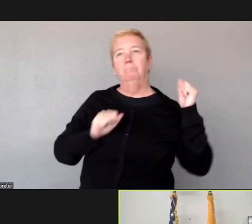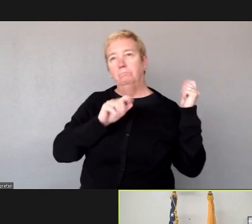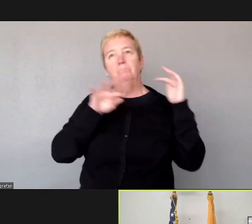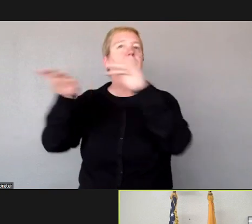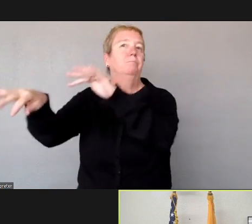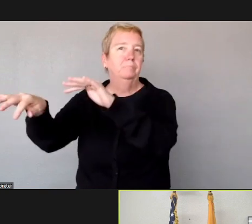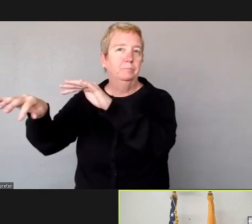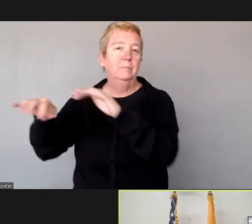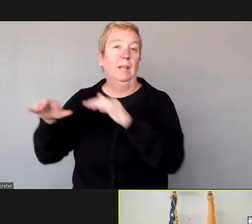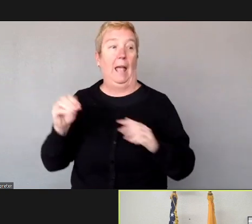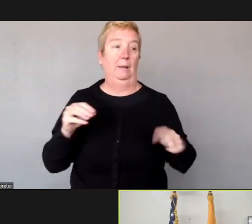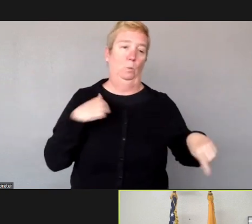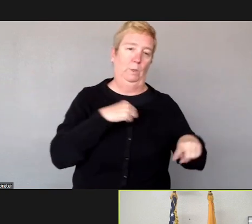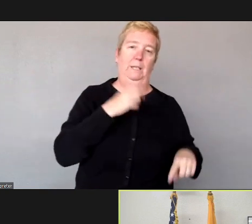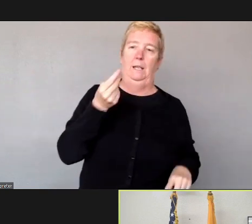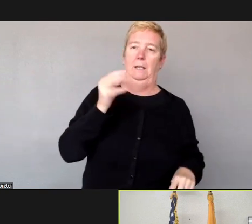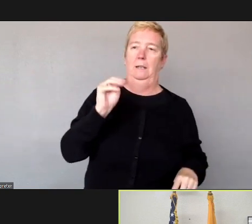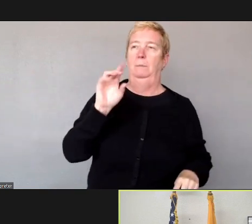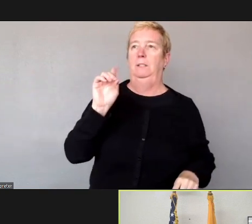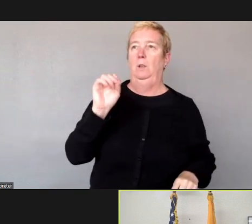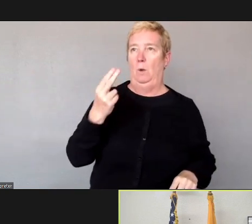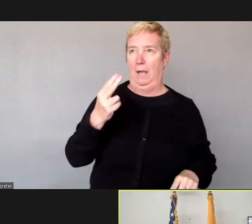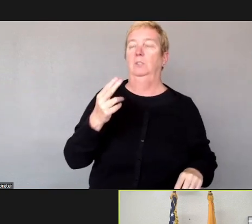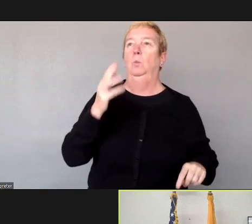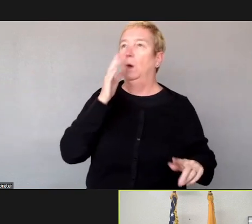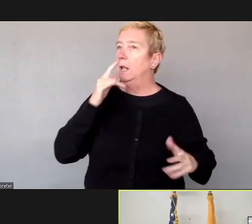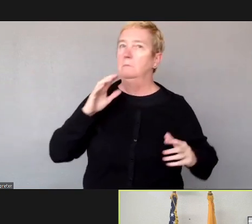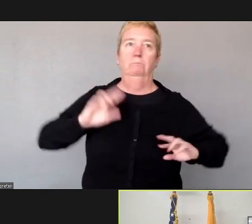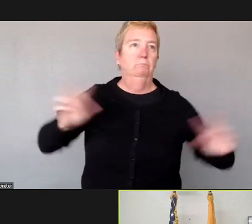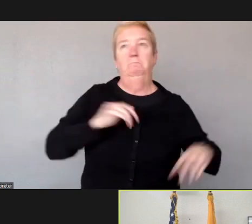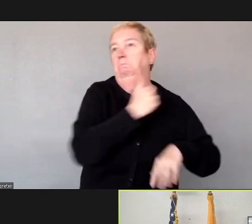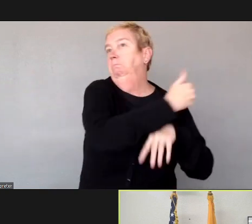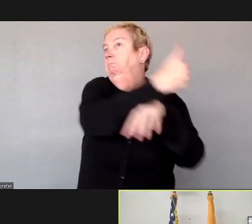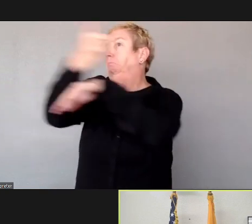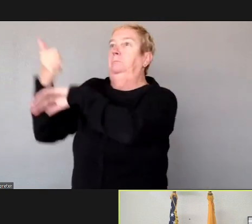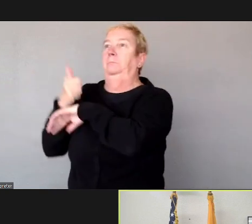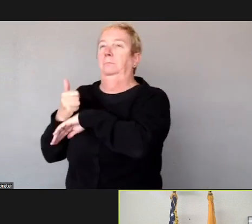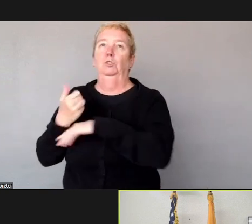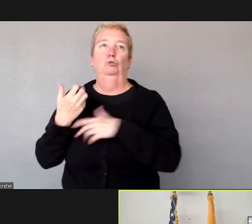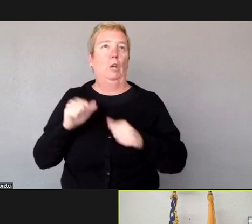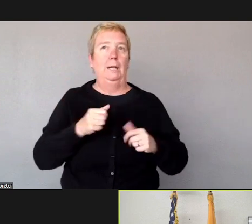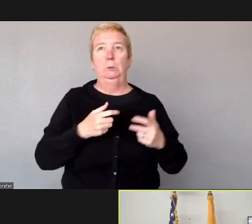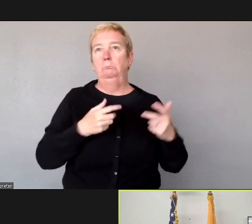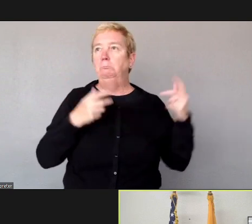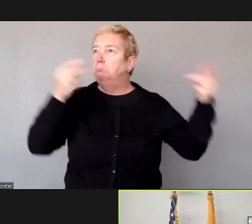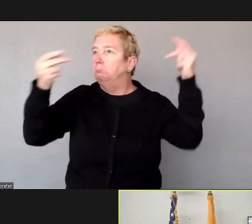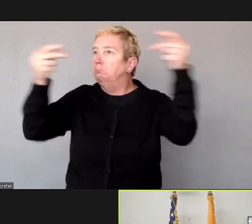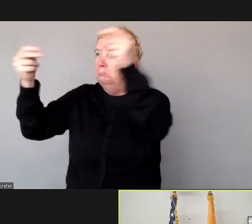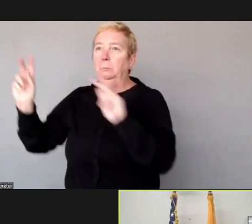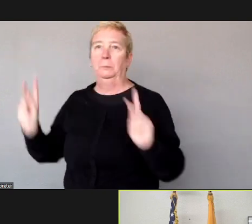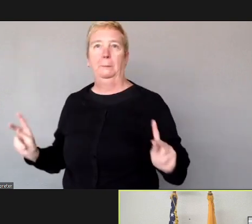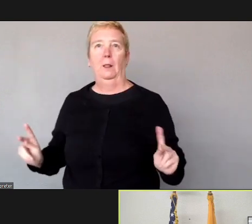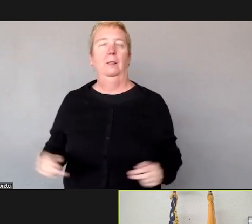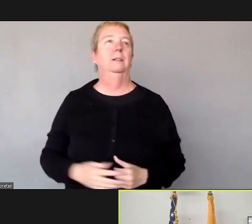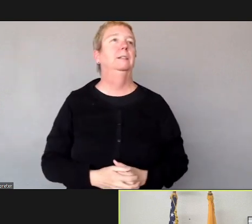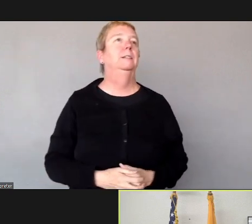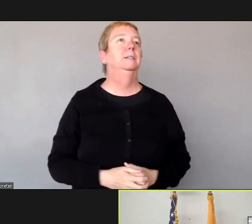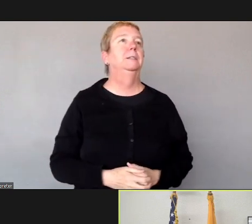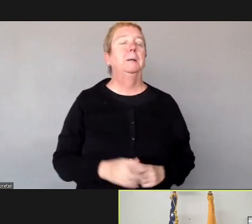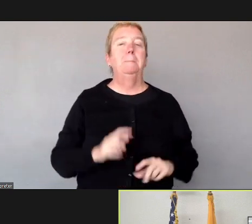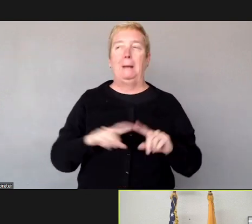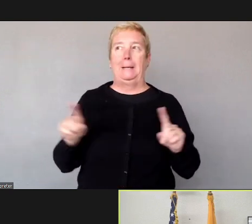part of DOH and our delivery systems who partnered with us to get those shots into arms. But I can't answer that